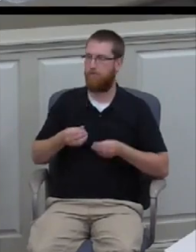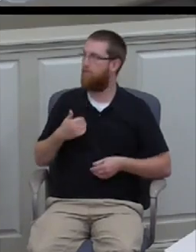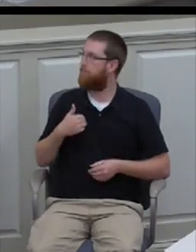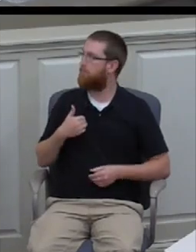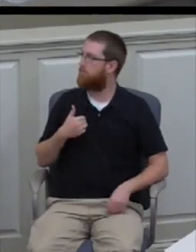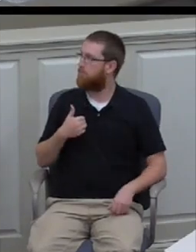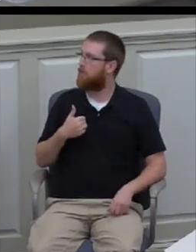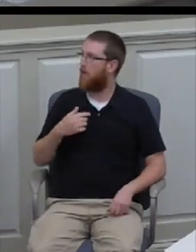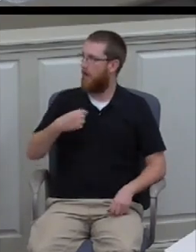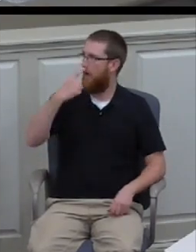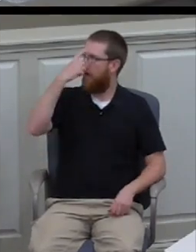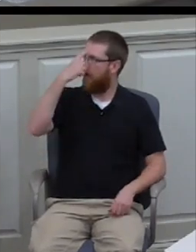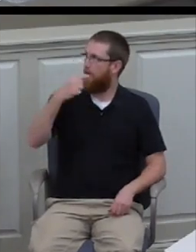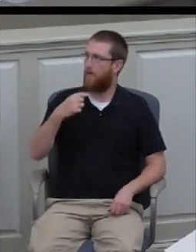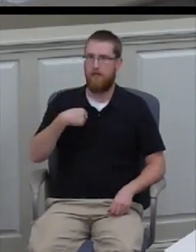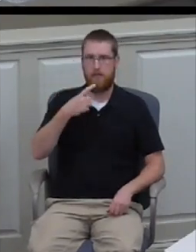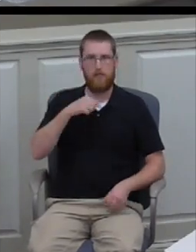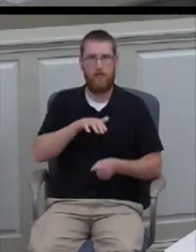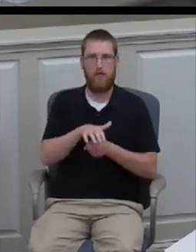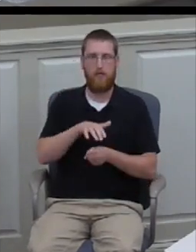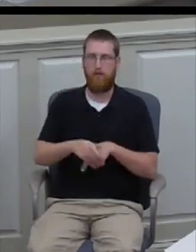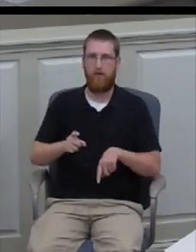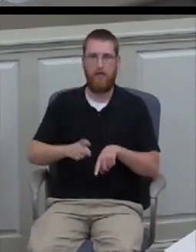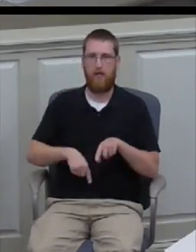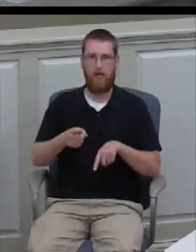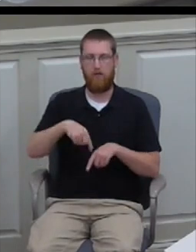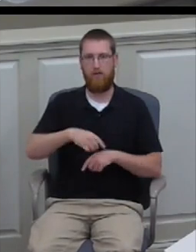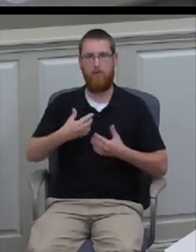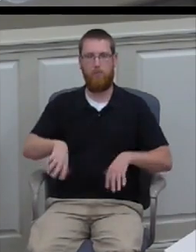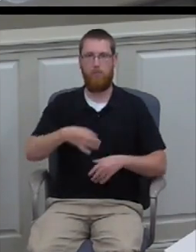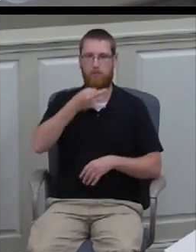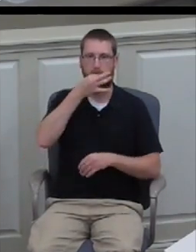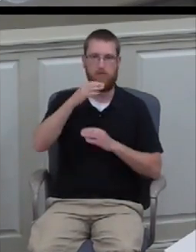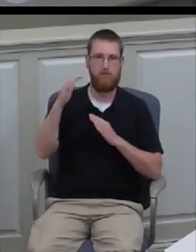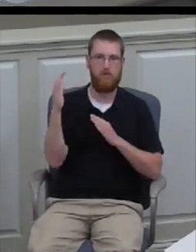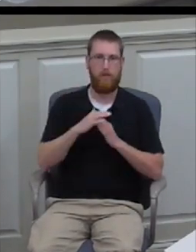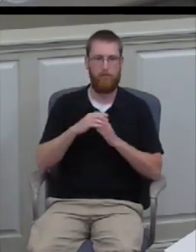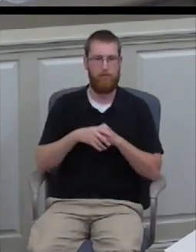I think can't say enough of what you guys do, and ladies too.